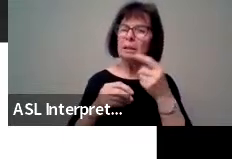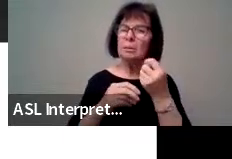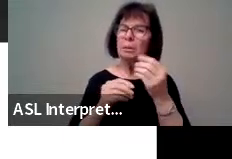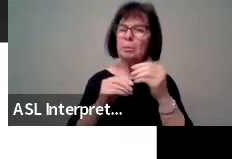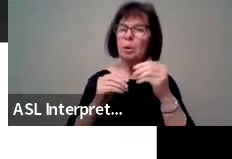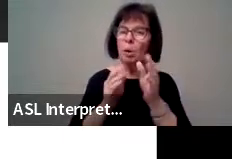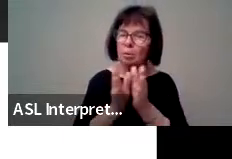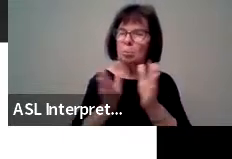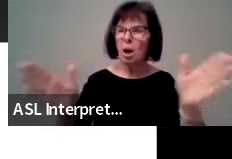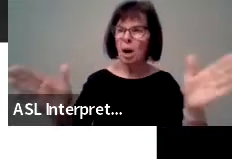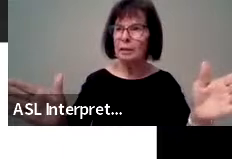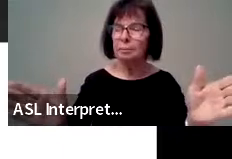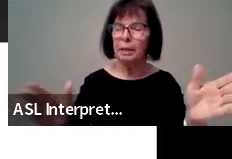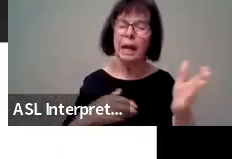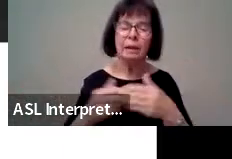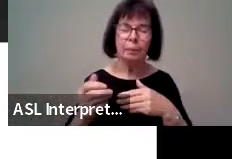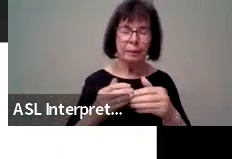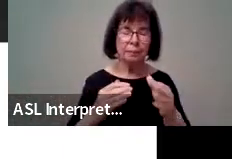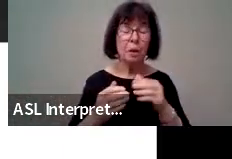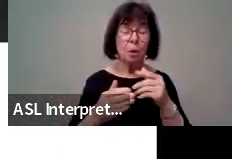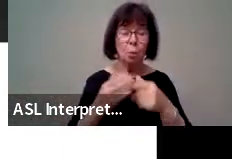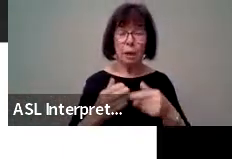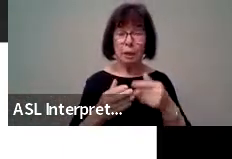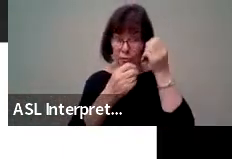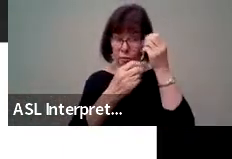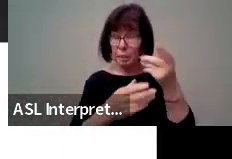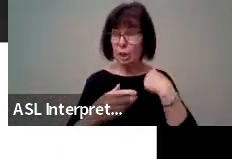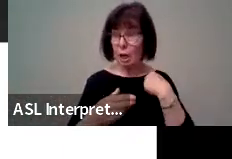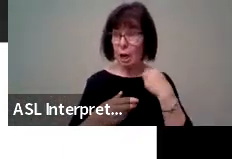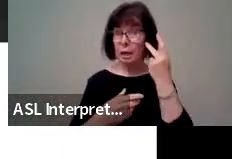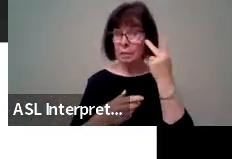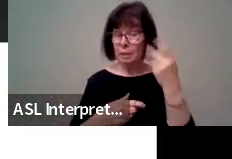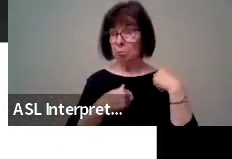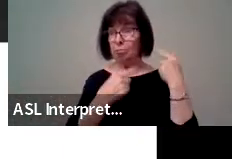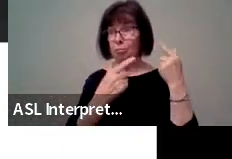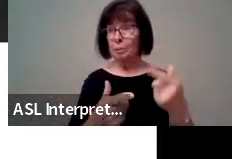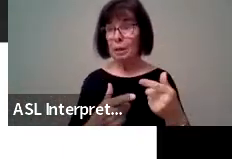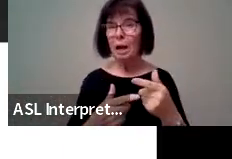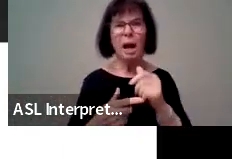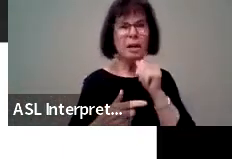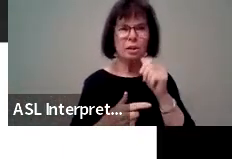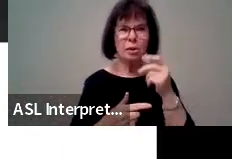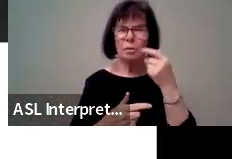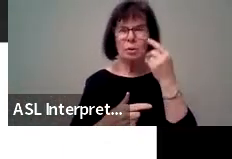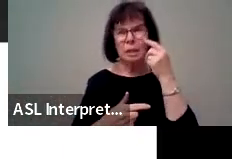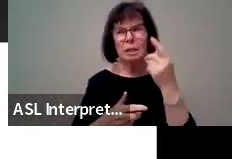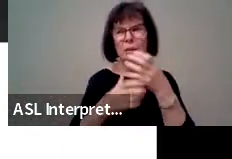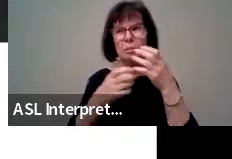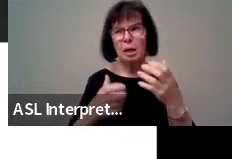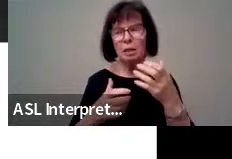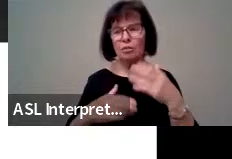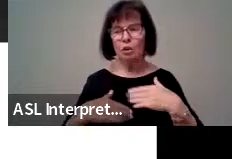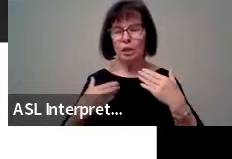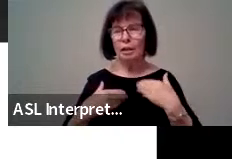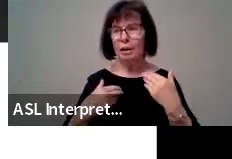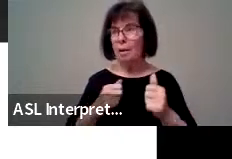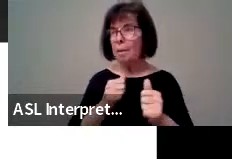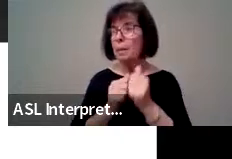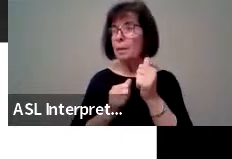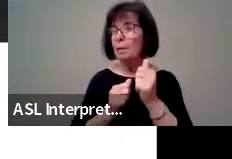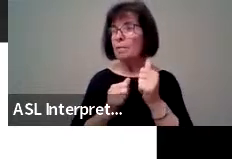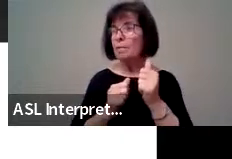far. And I don't think there's much at all yet for younger populations. And our youngest children both have